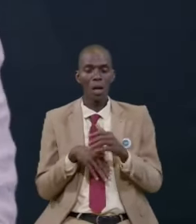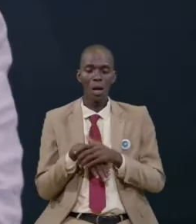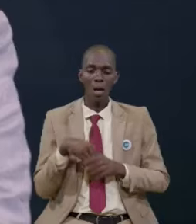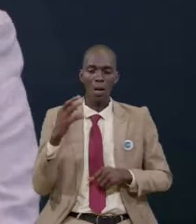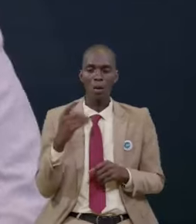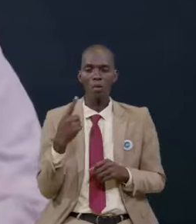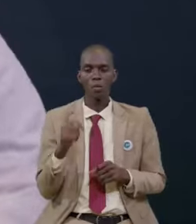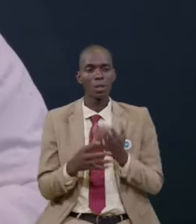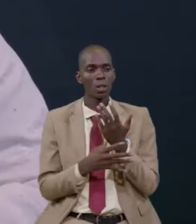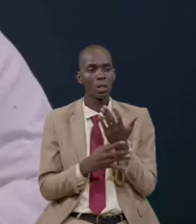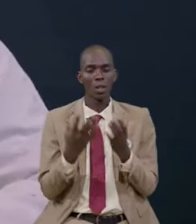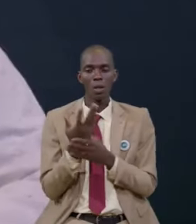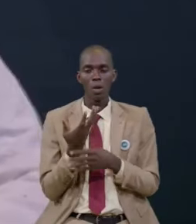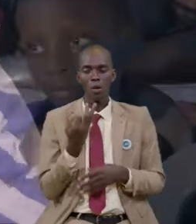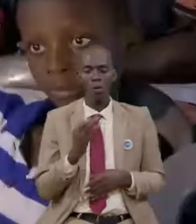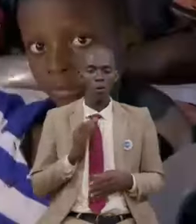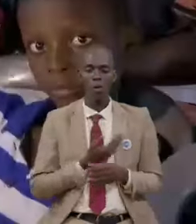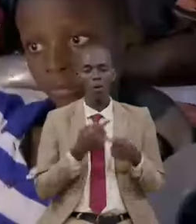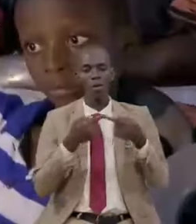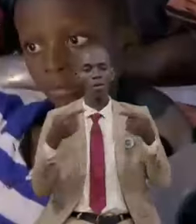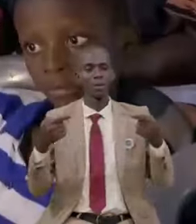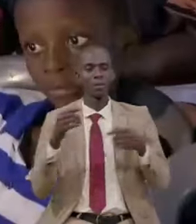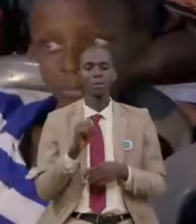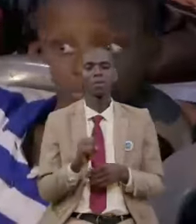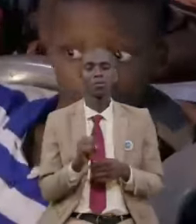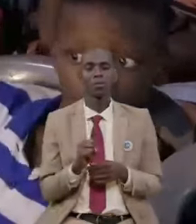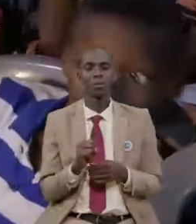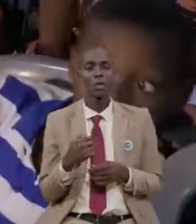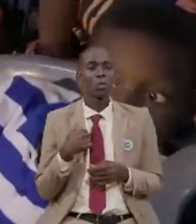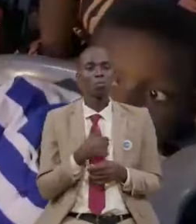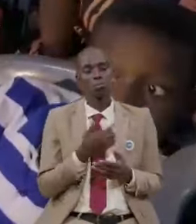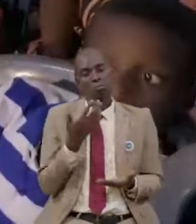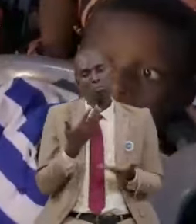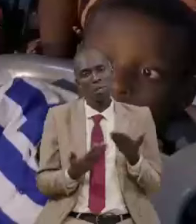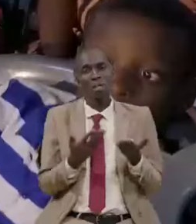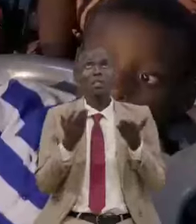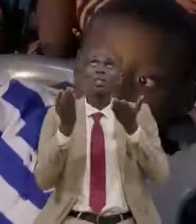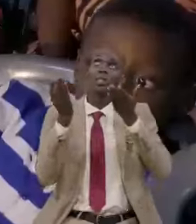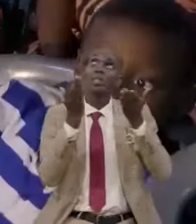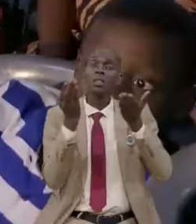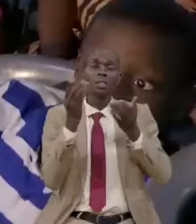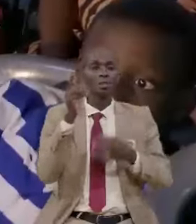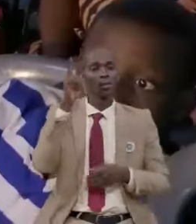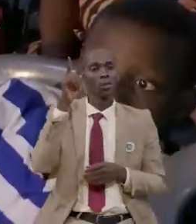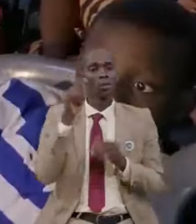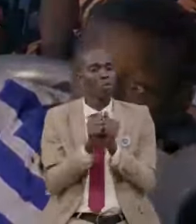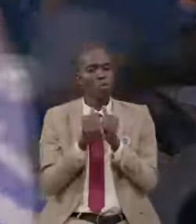of our enemies, we might serve him without